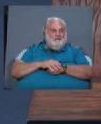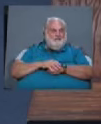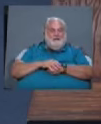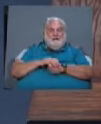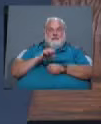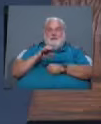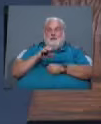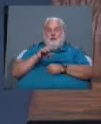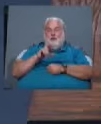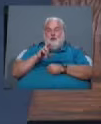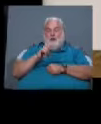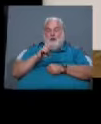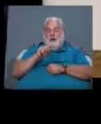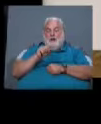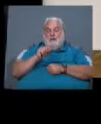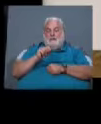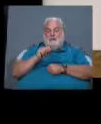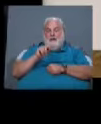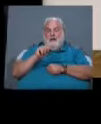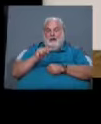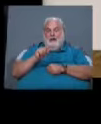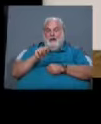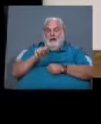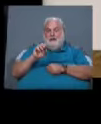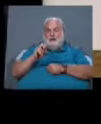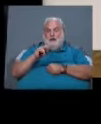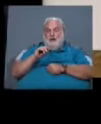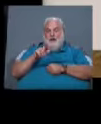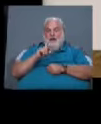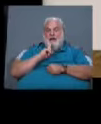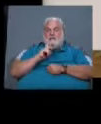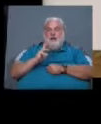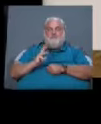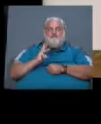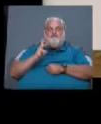at Chenal is a luxury senior living community.